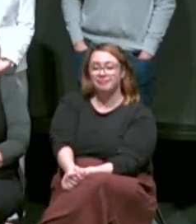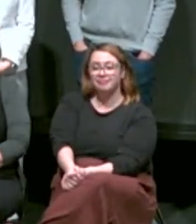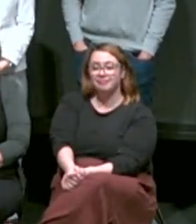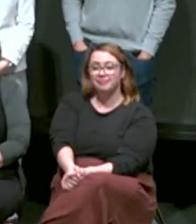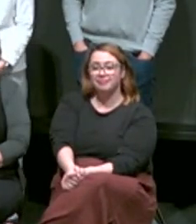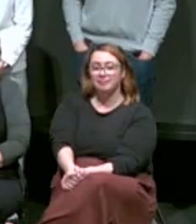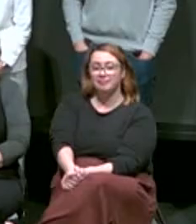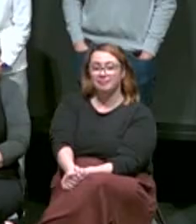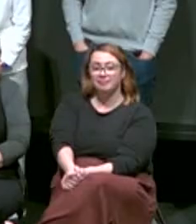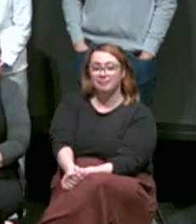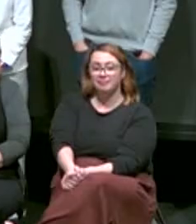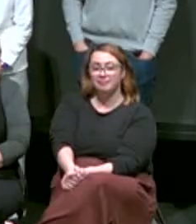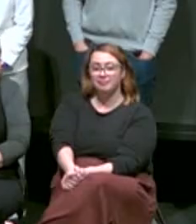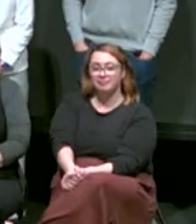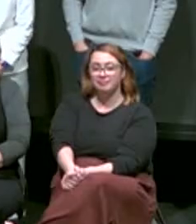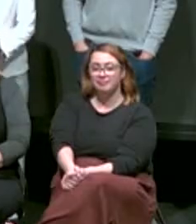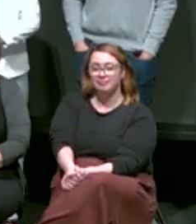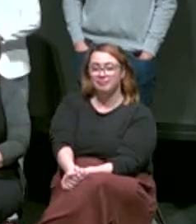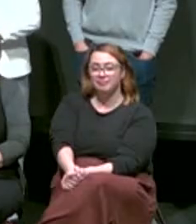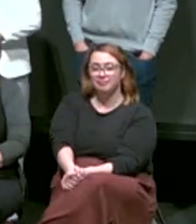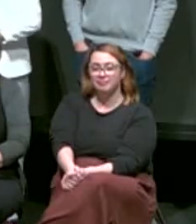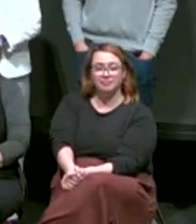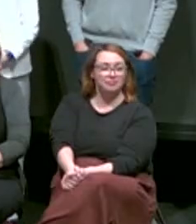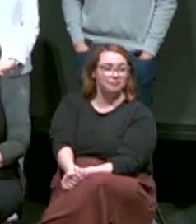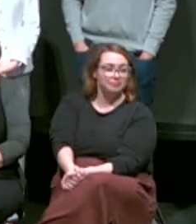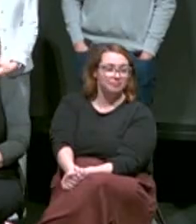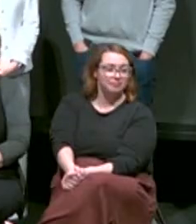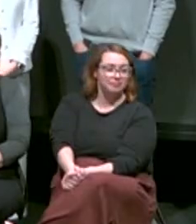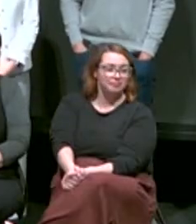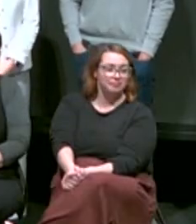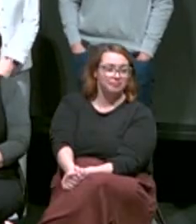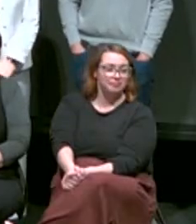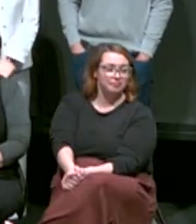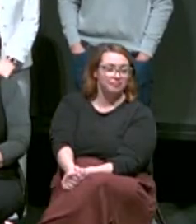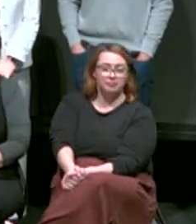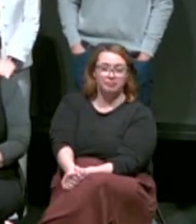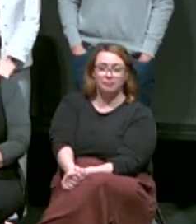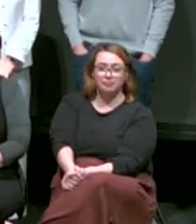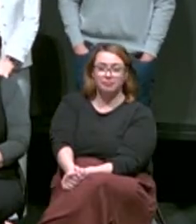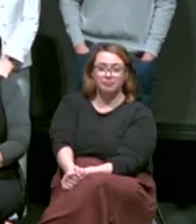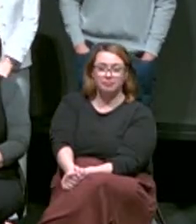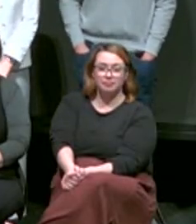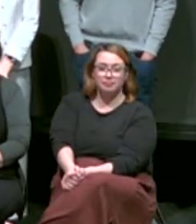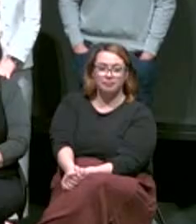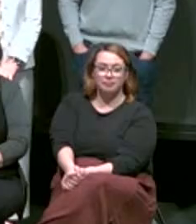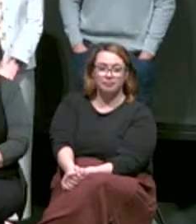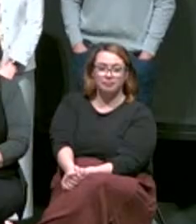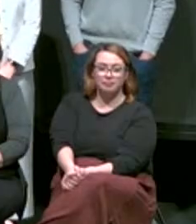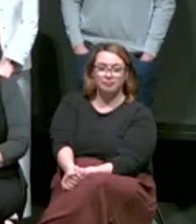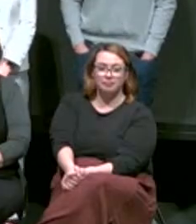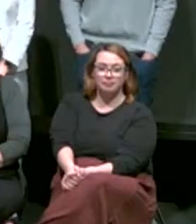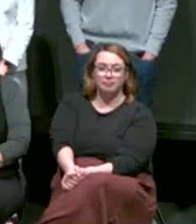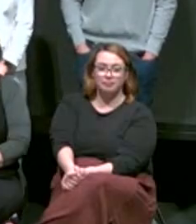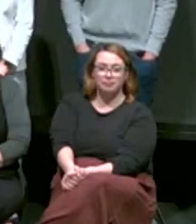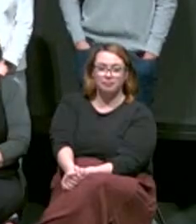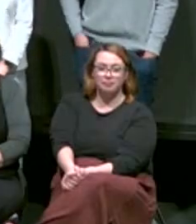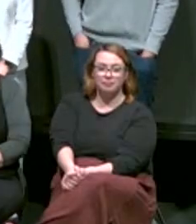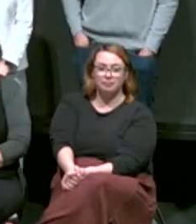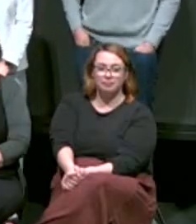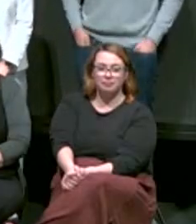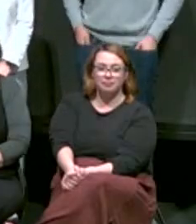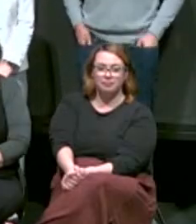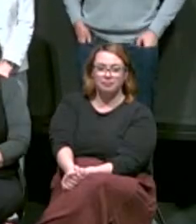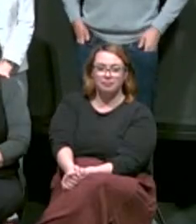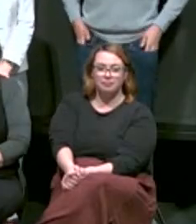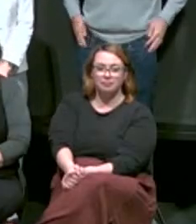If there's any questions, this is your time to close it out. Got one right here. Uh-oh. You're jumping out too